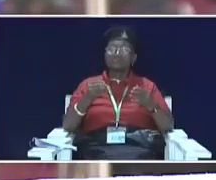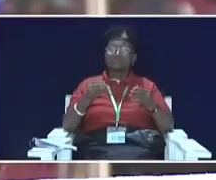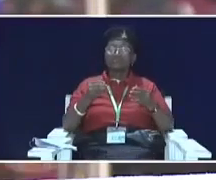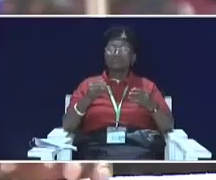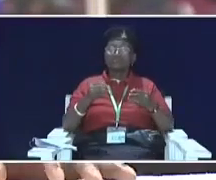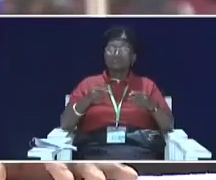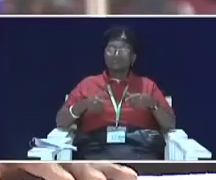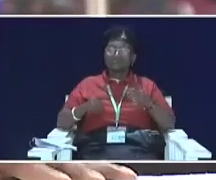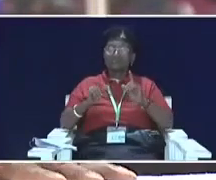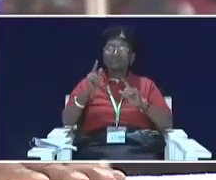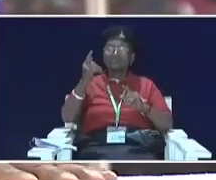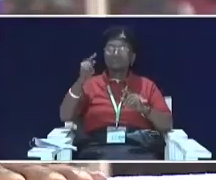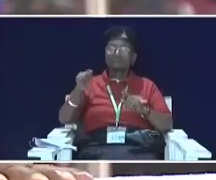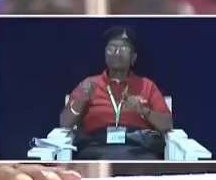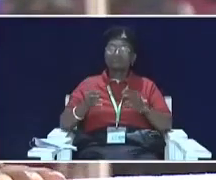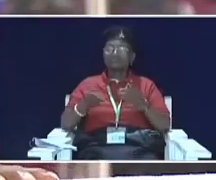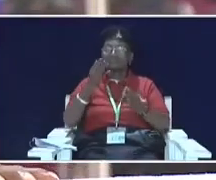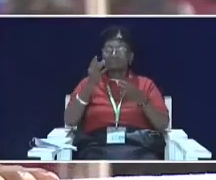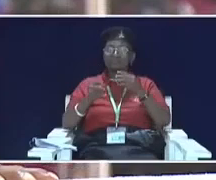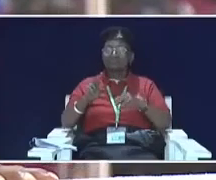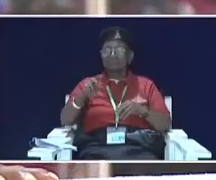Let the fire fall.